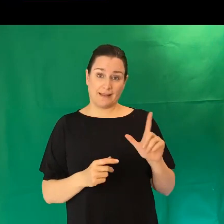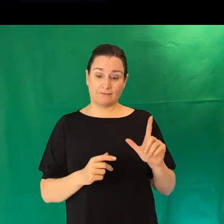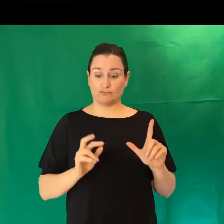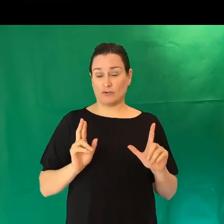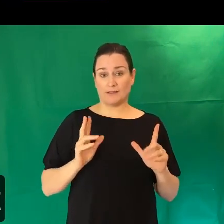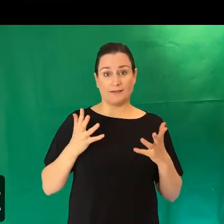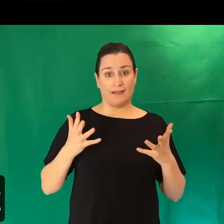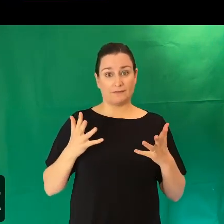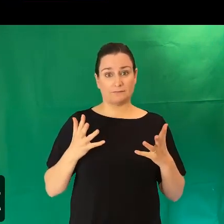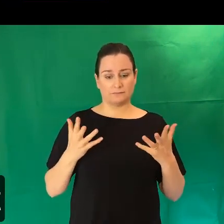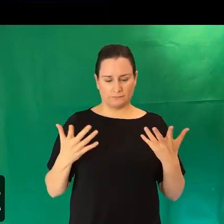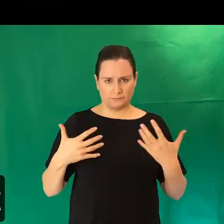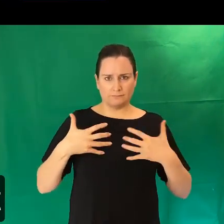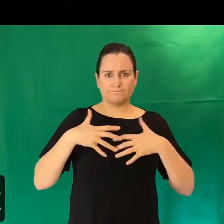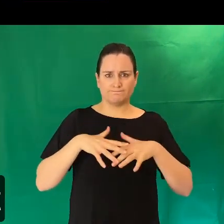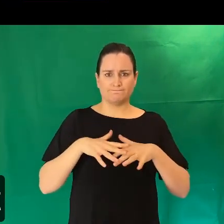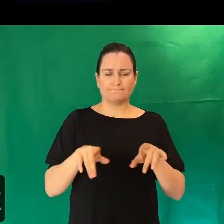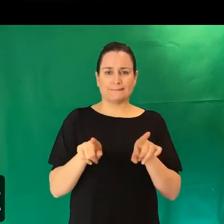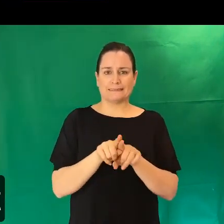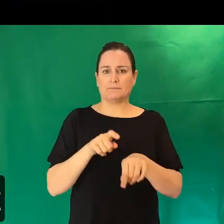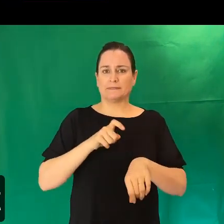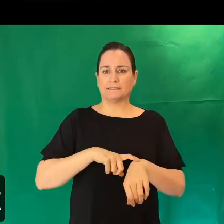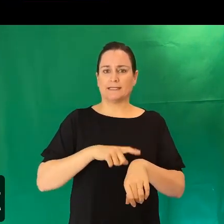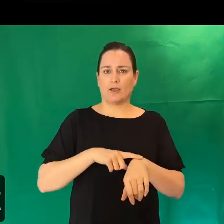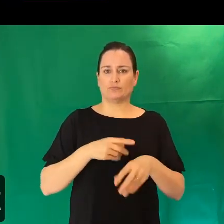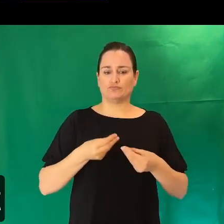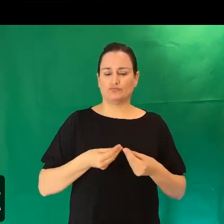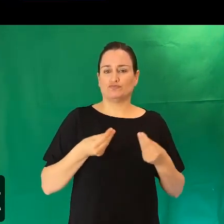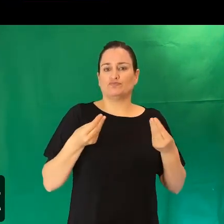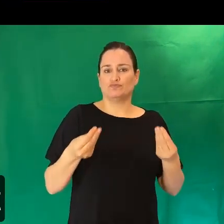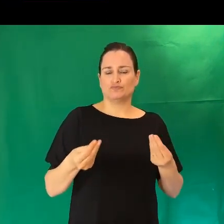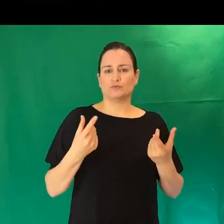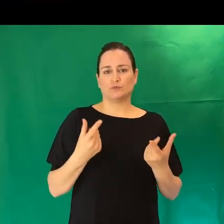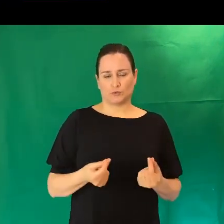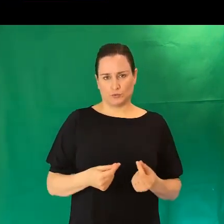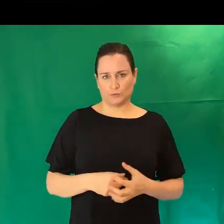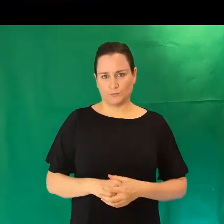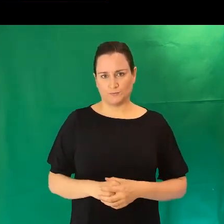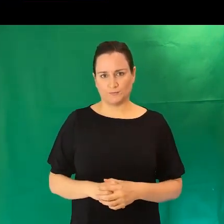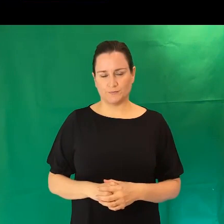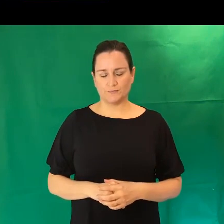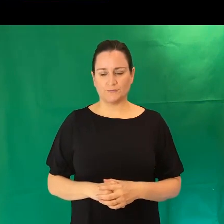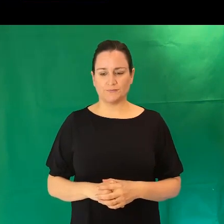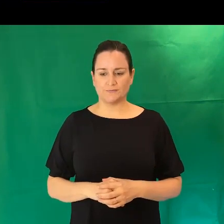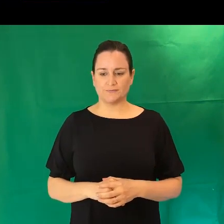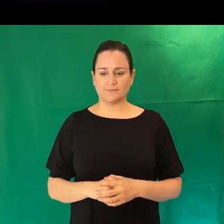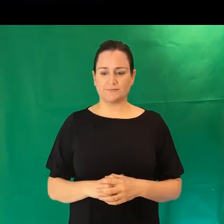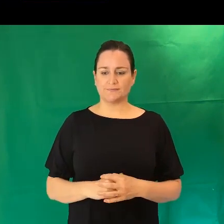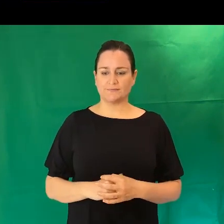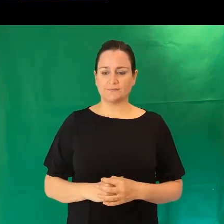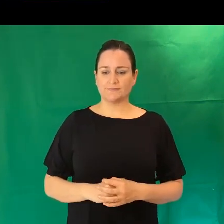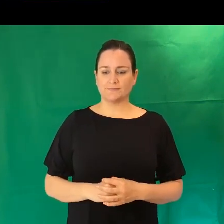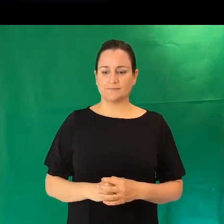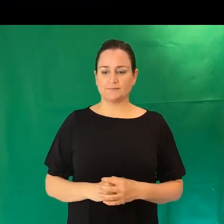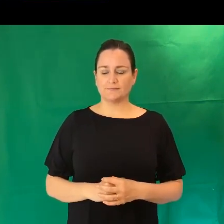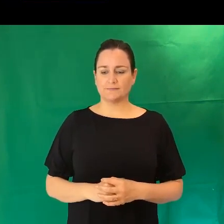left hand and the right hand are involved in expressing that reciprocality.